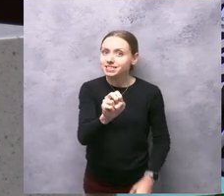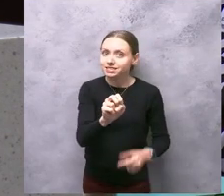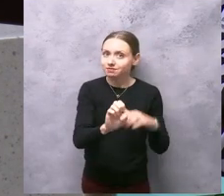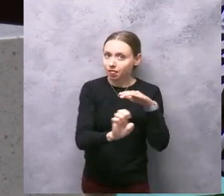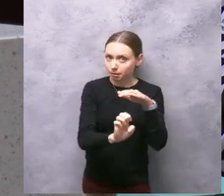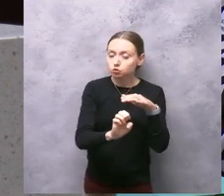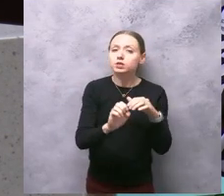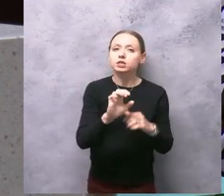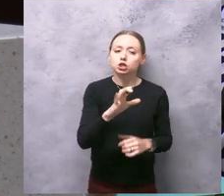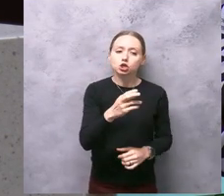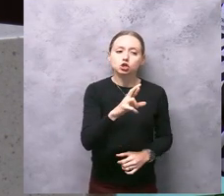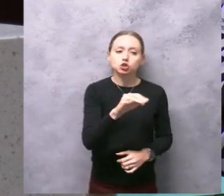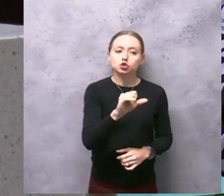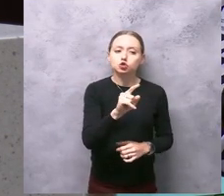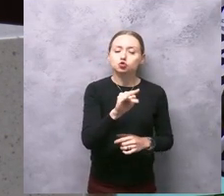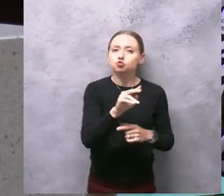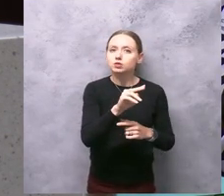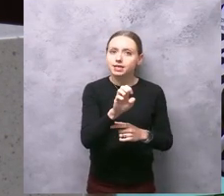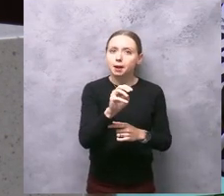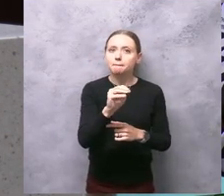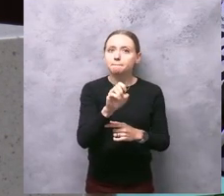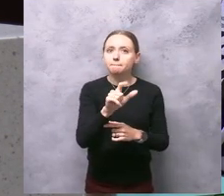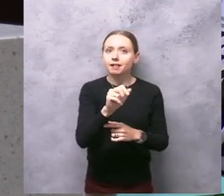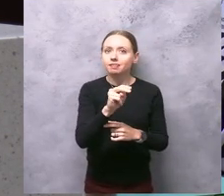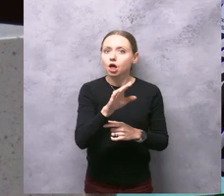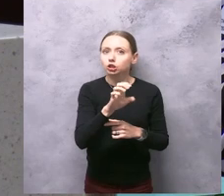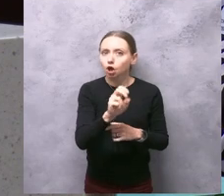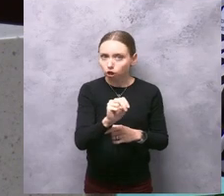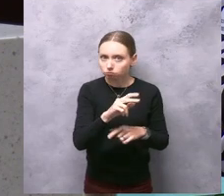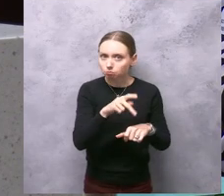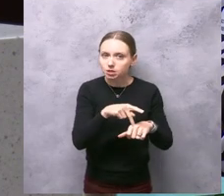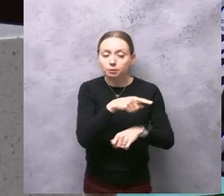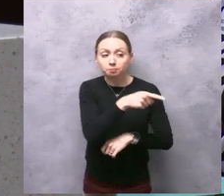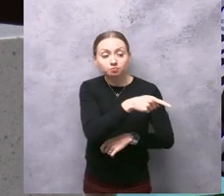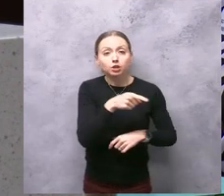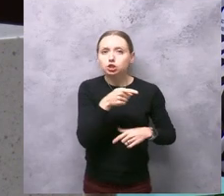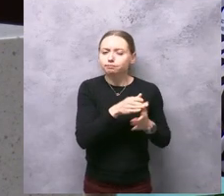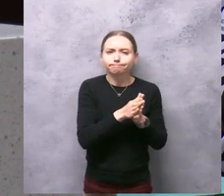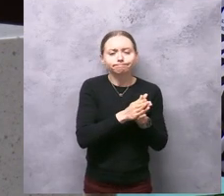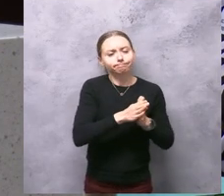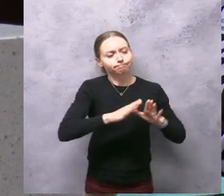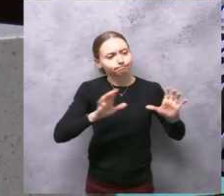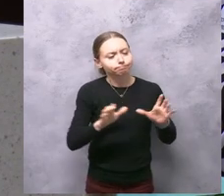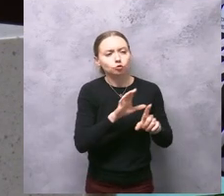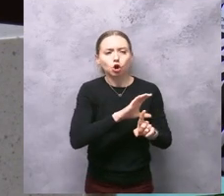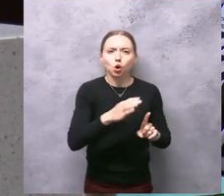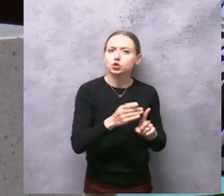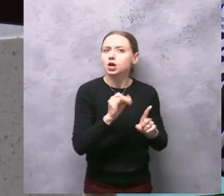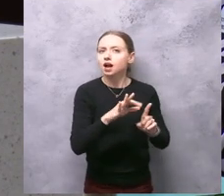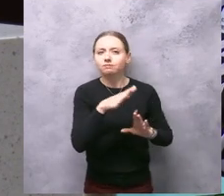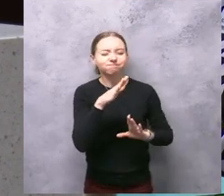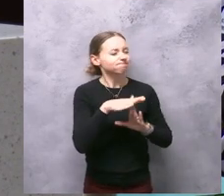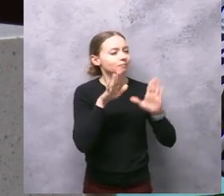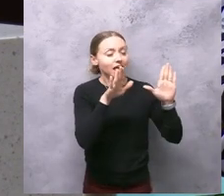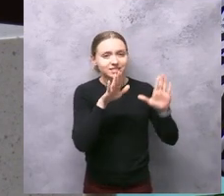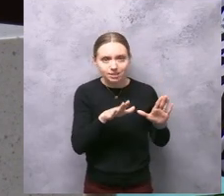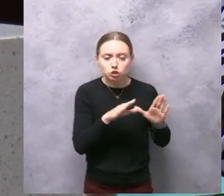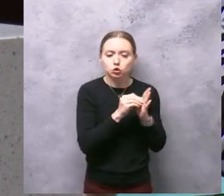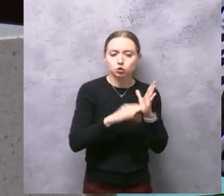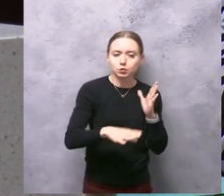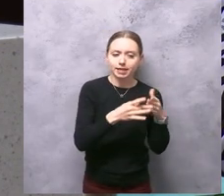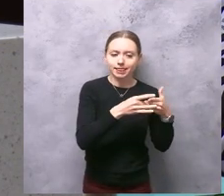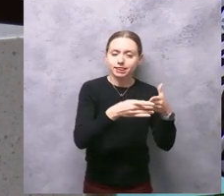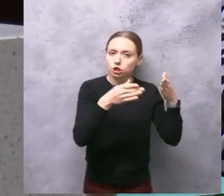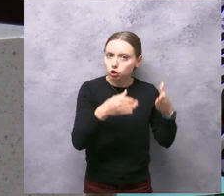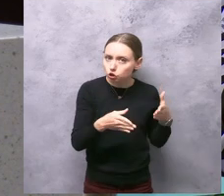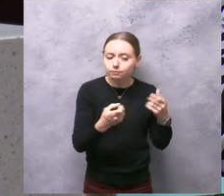Melanson. She's striving to create a culture of excellence, strong relationships, student leaders, promoting a growth